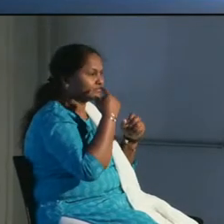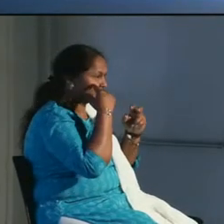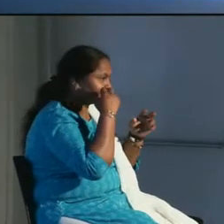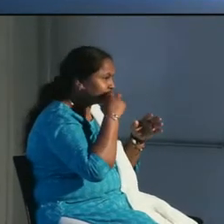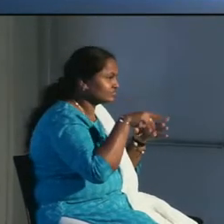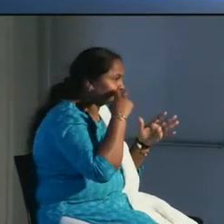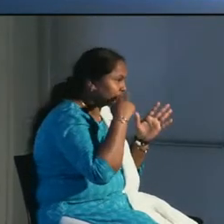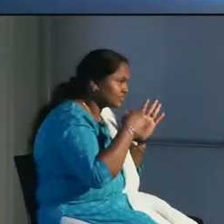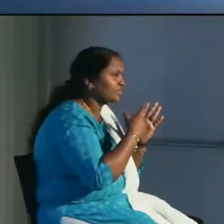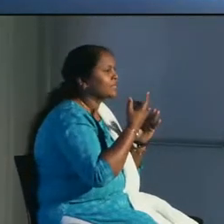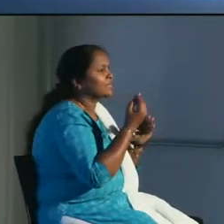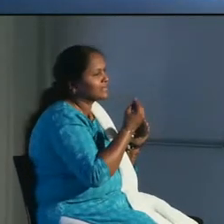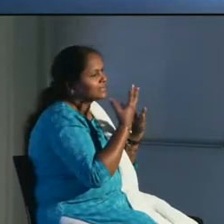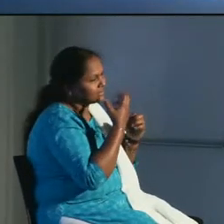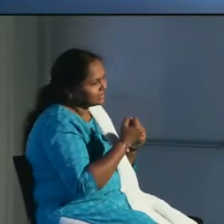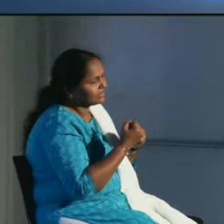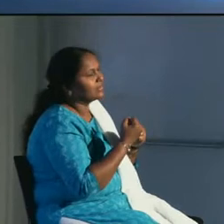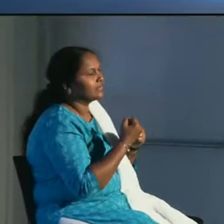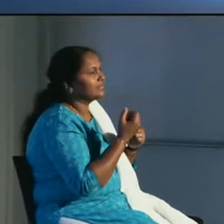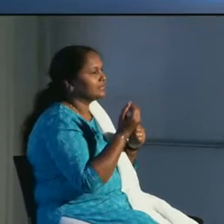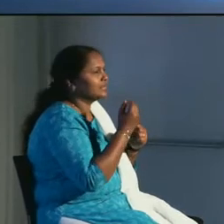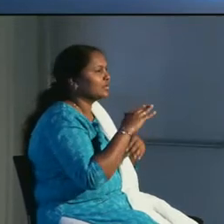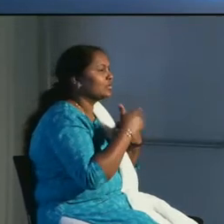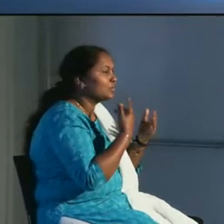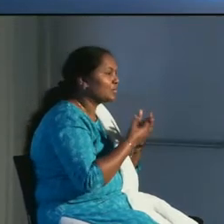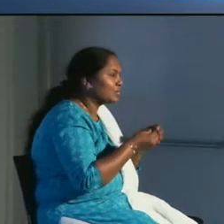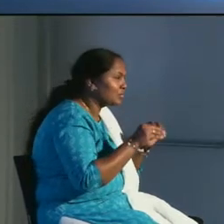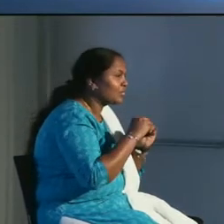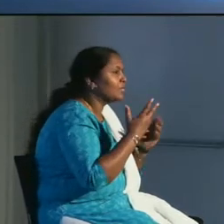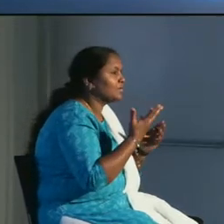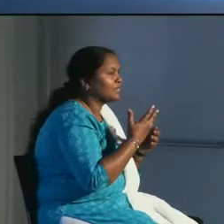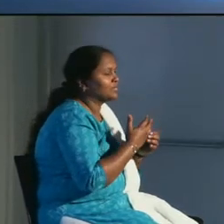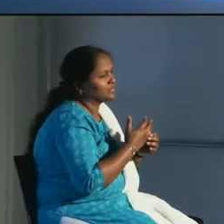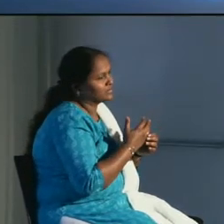that you also symbolize something more than what it is.